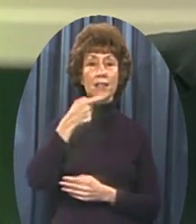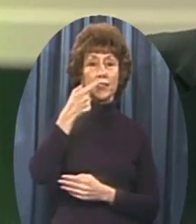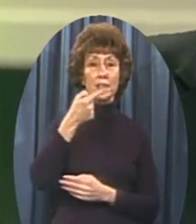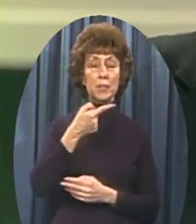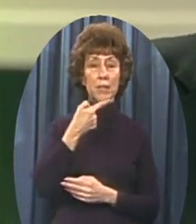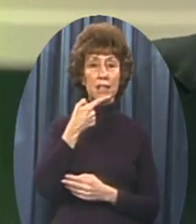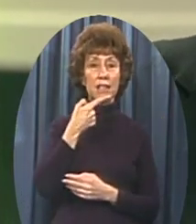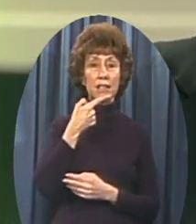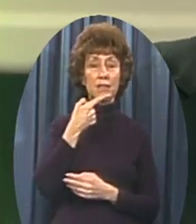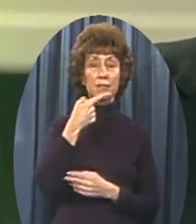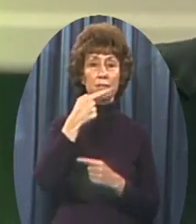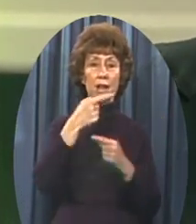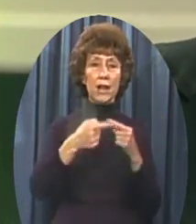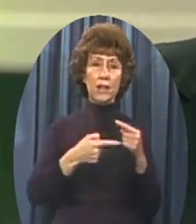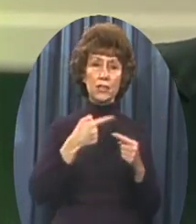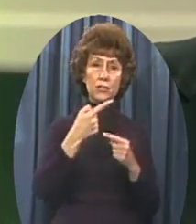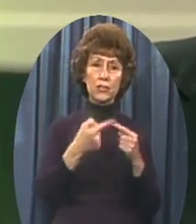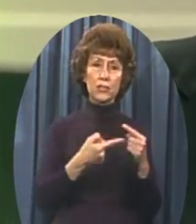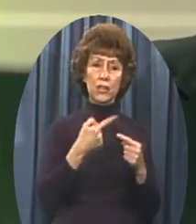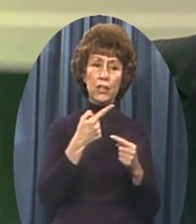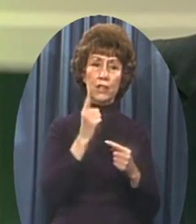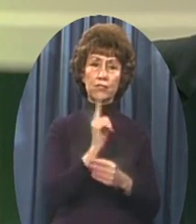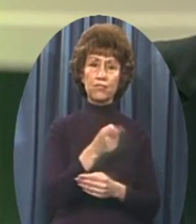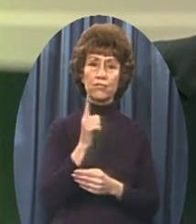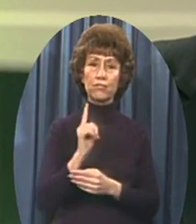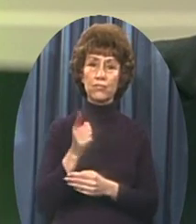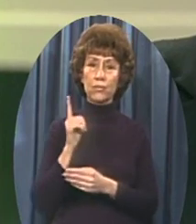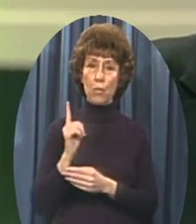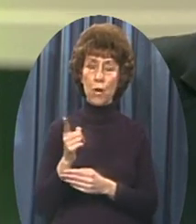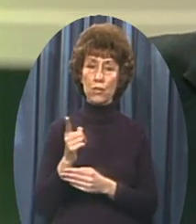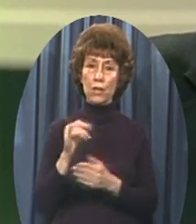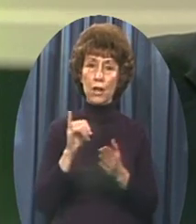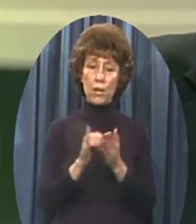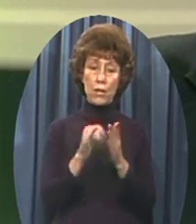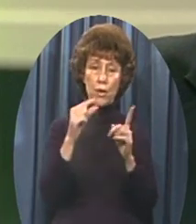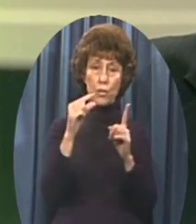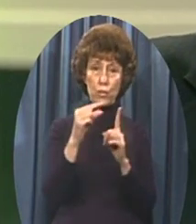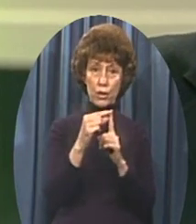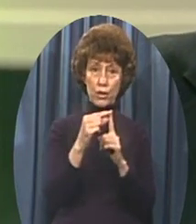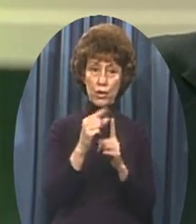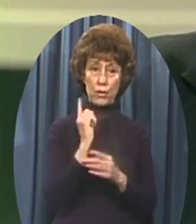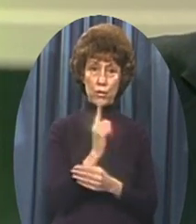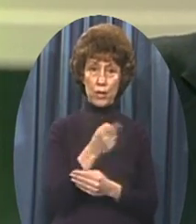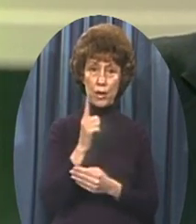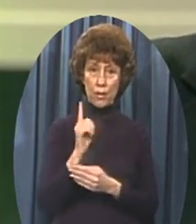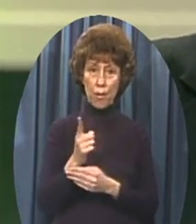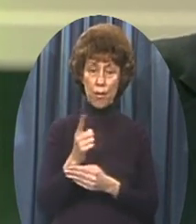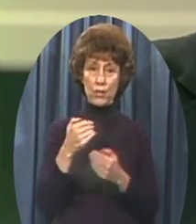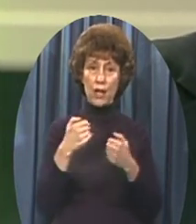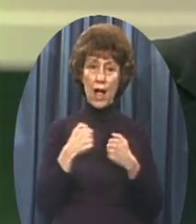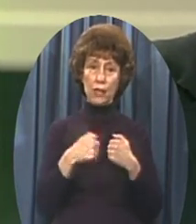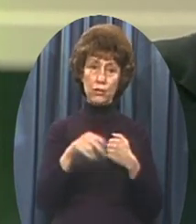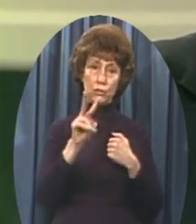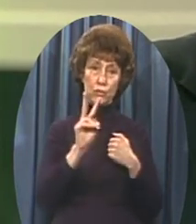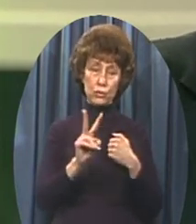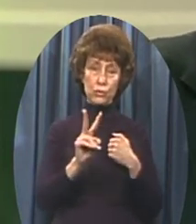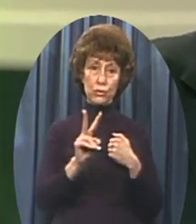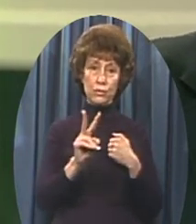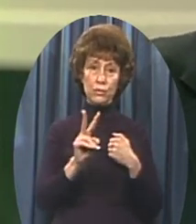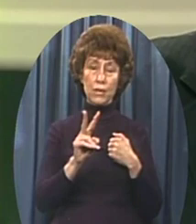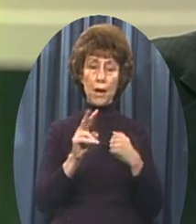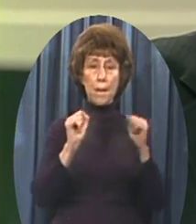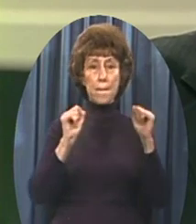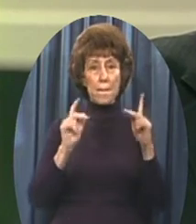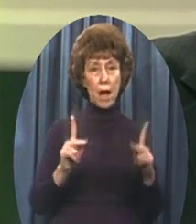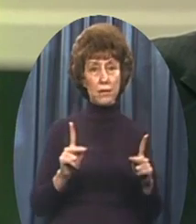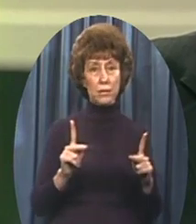as concerning reproach. The word reproach has two possible translations other than the